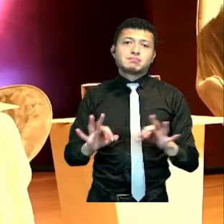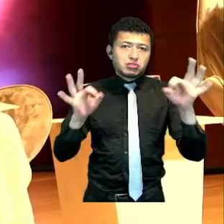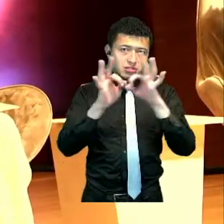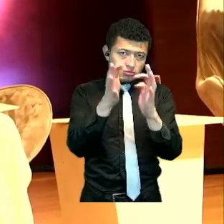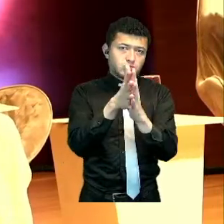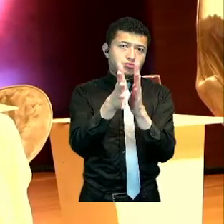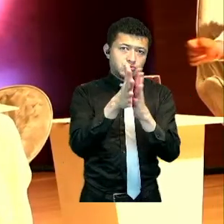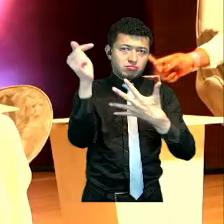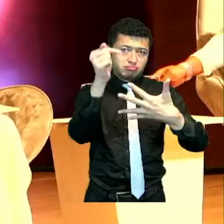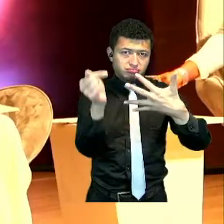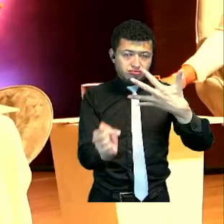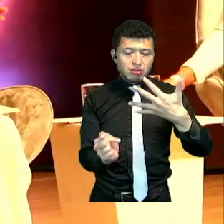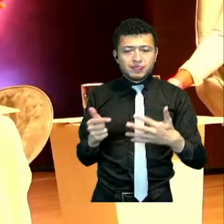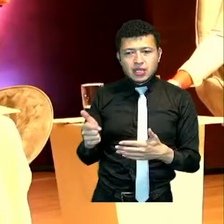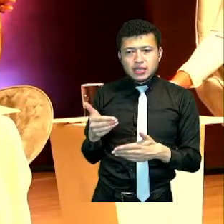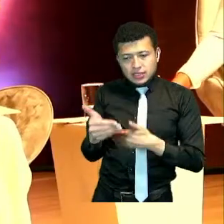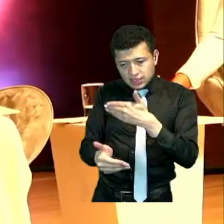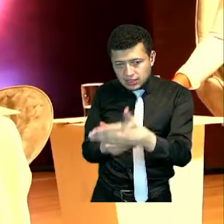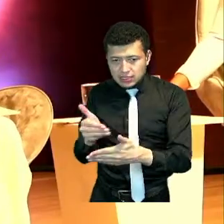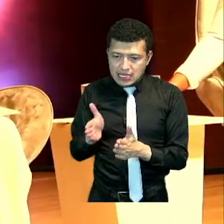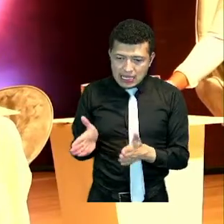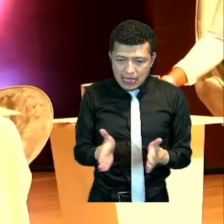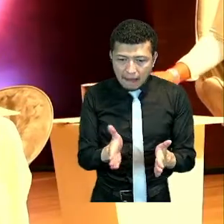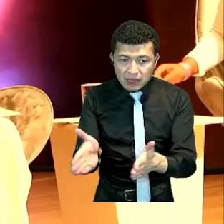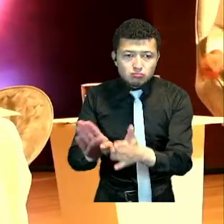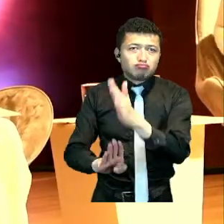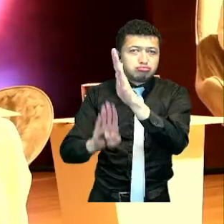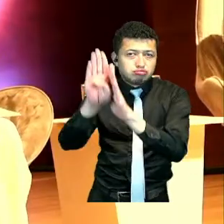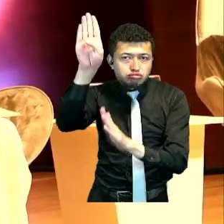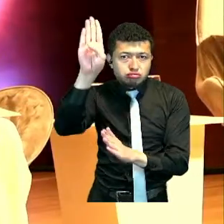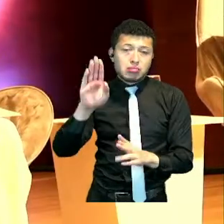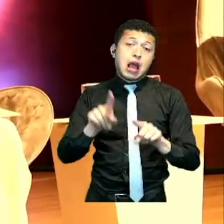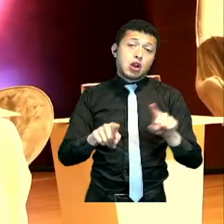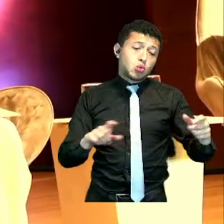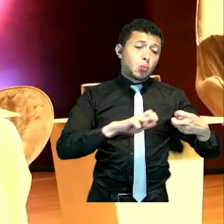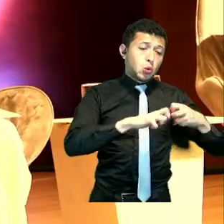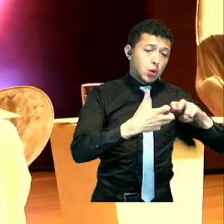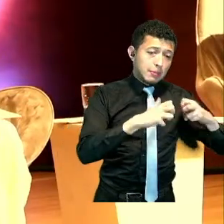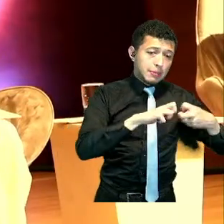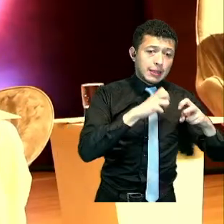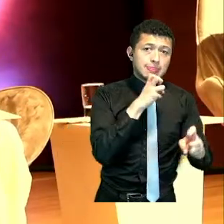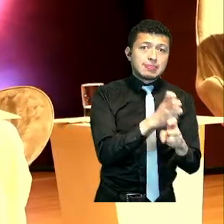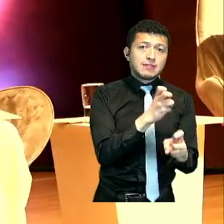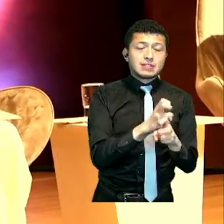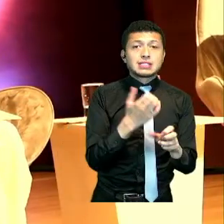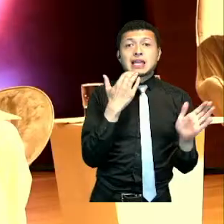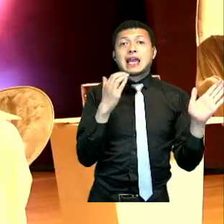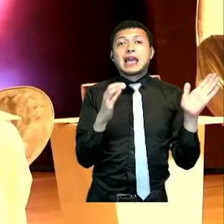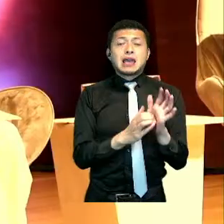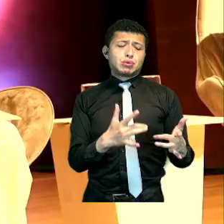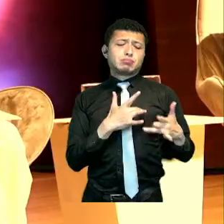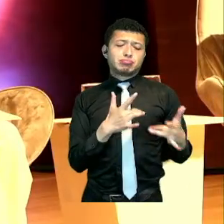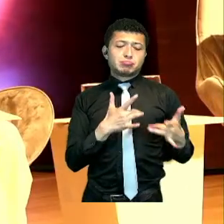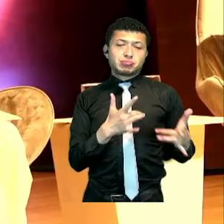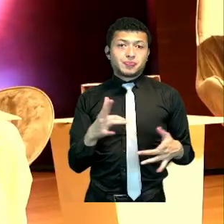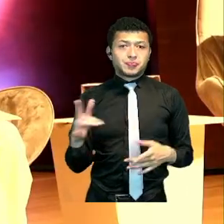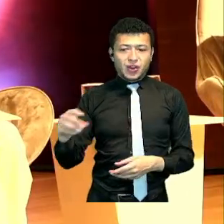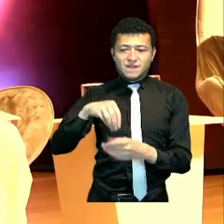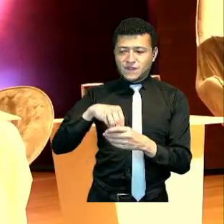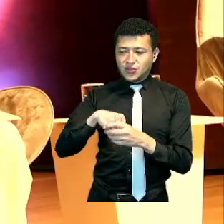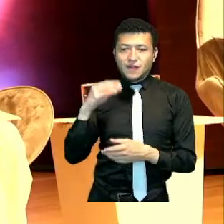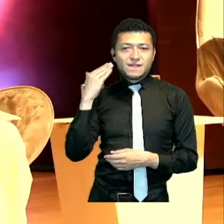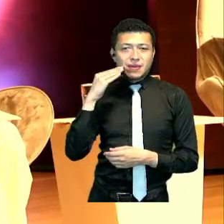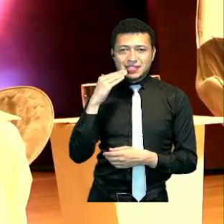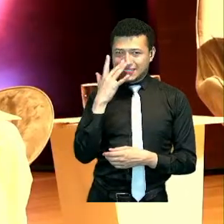besides attacking and just thinking of this possibility of integrating some of these through the proper mechanism? I mean, talking about